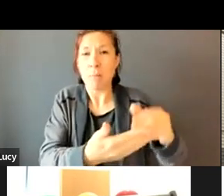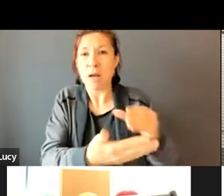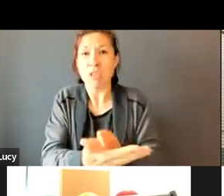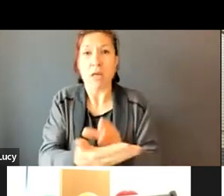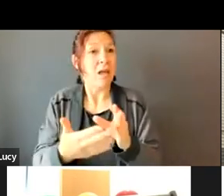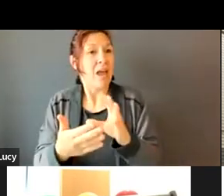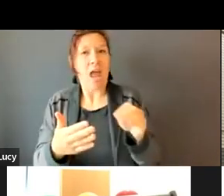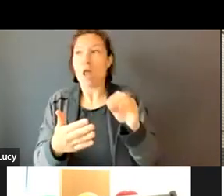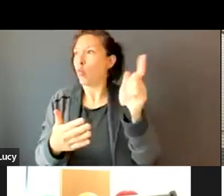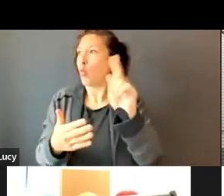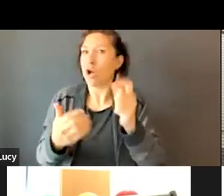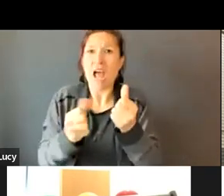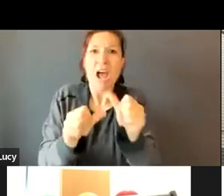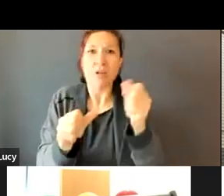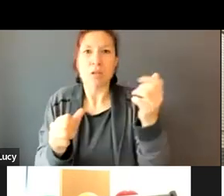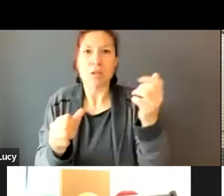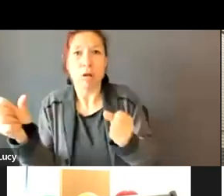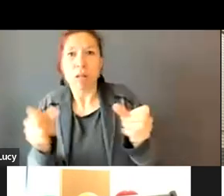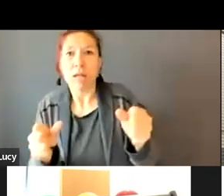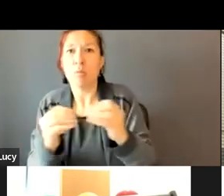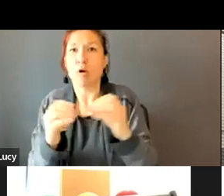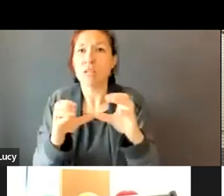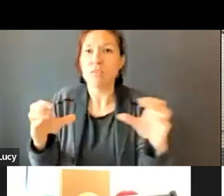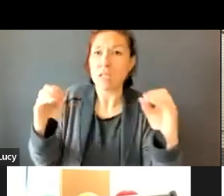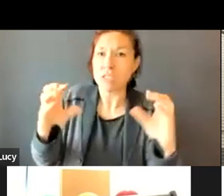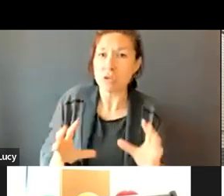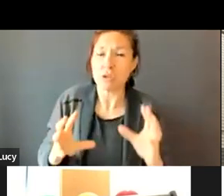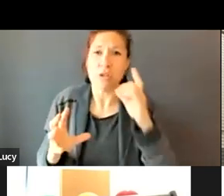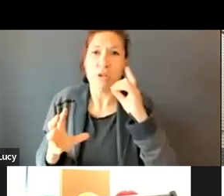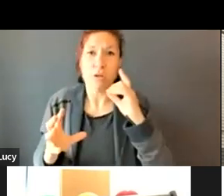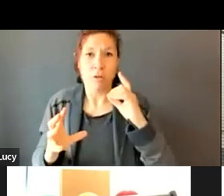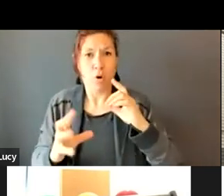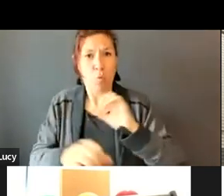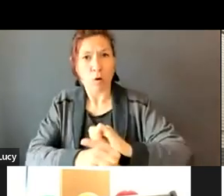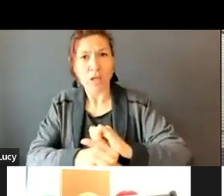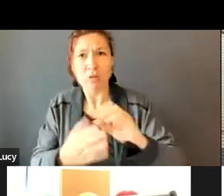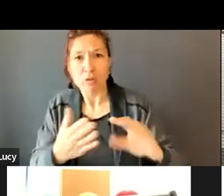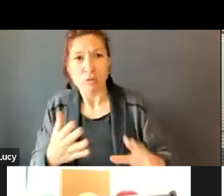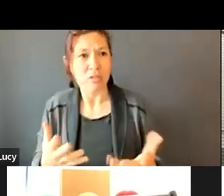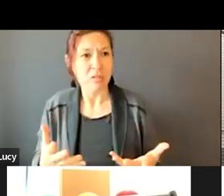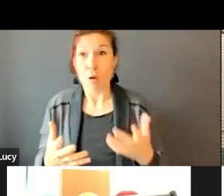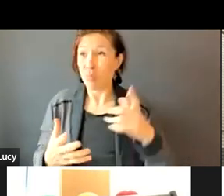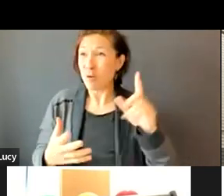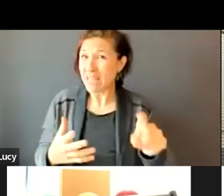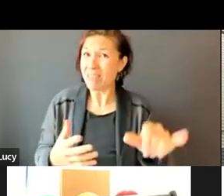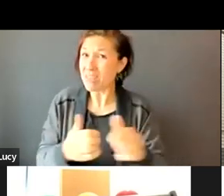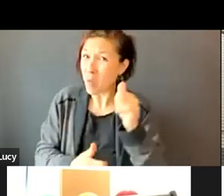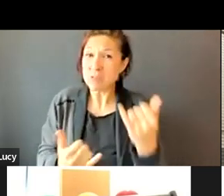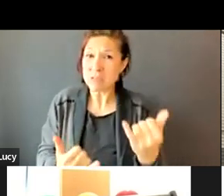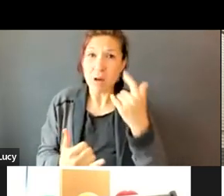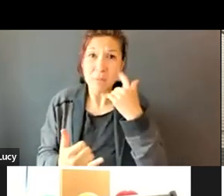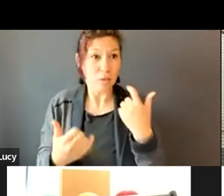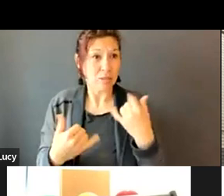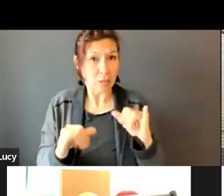when we see such a big gap right now when we need it the most particularly on a path to recovery like